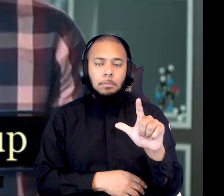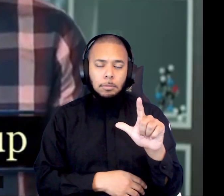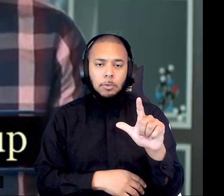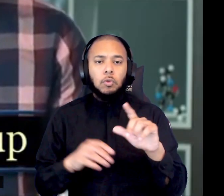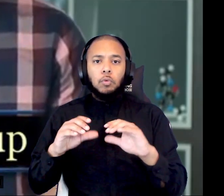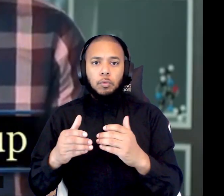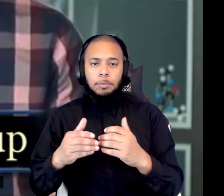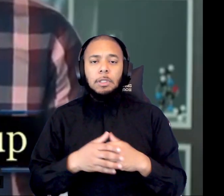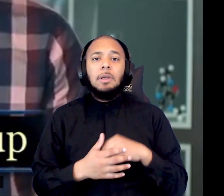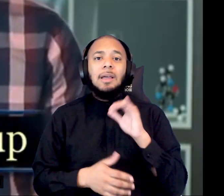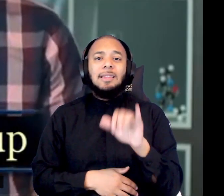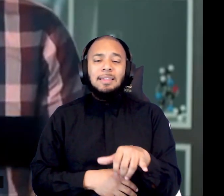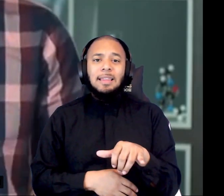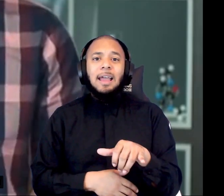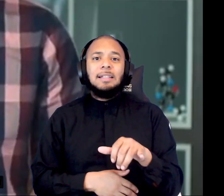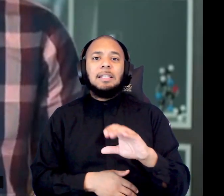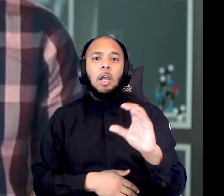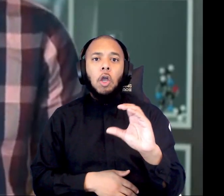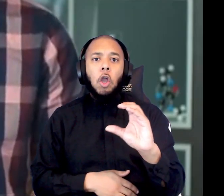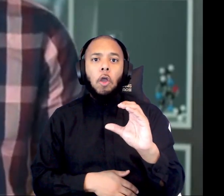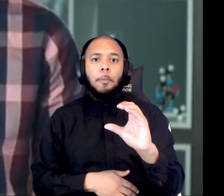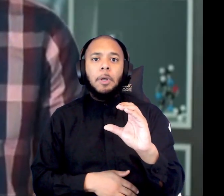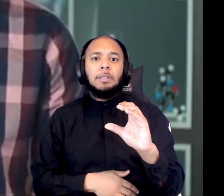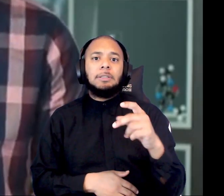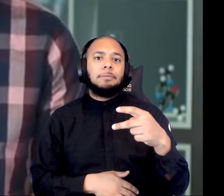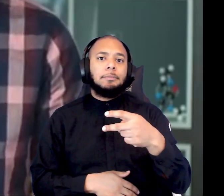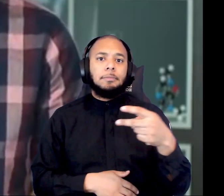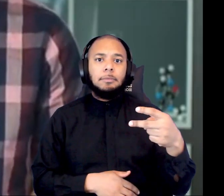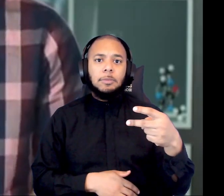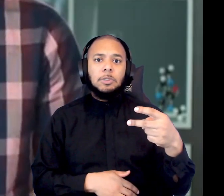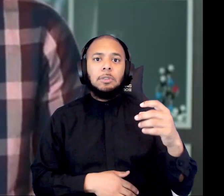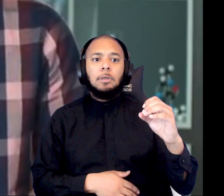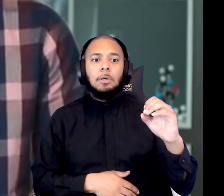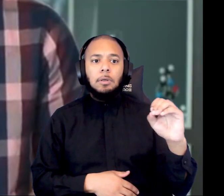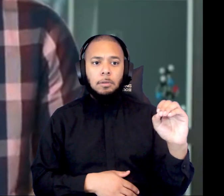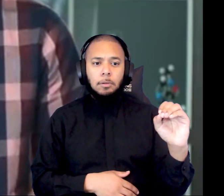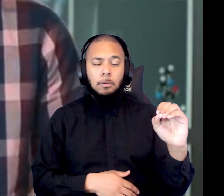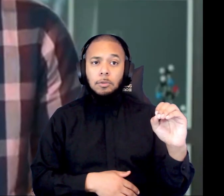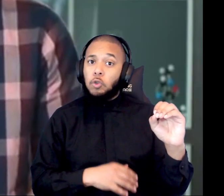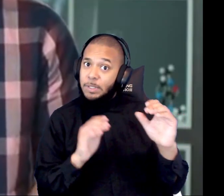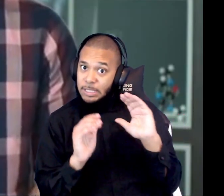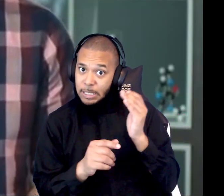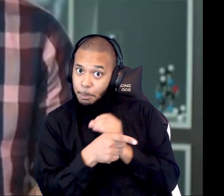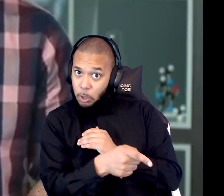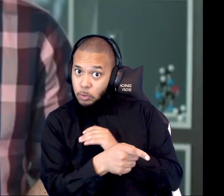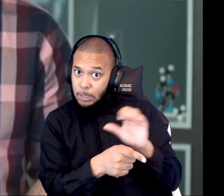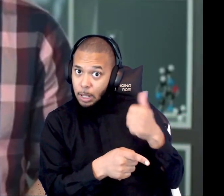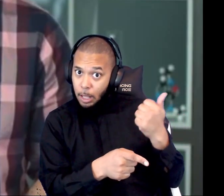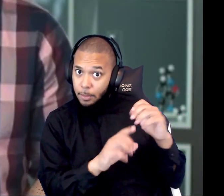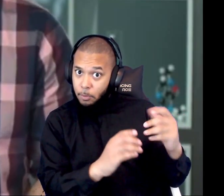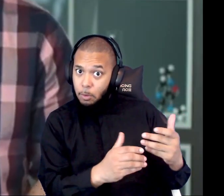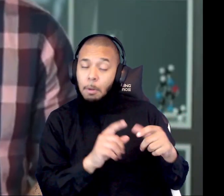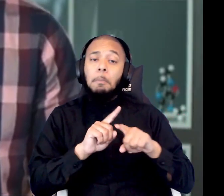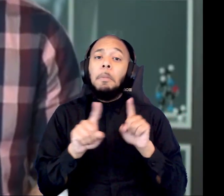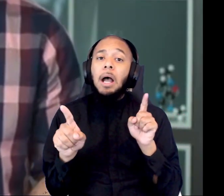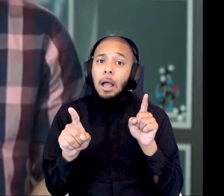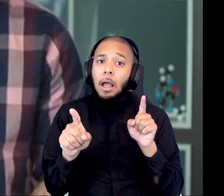is a carbon which is double bonded to an oxygen, so it's similar to this, but it is